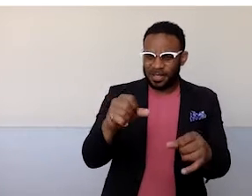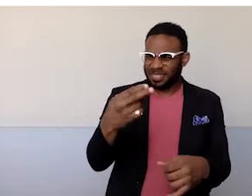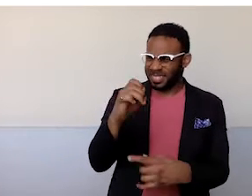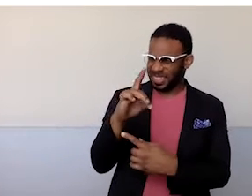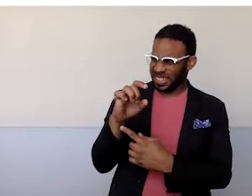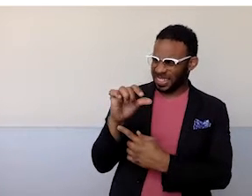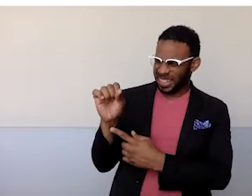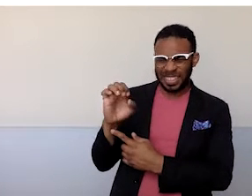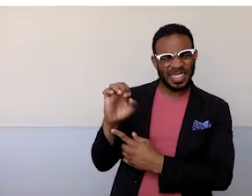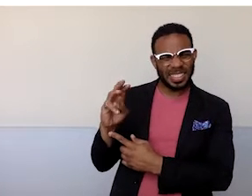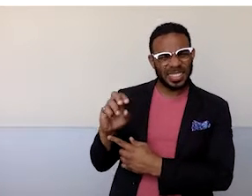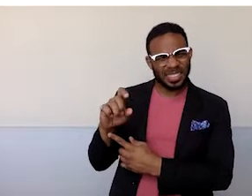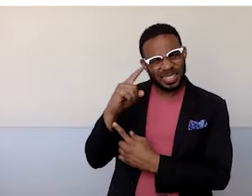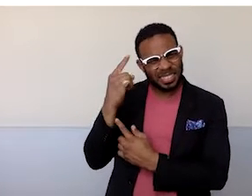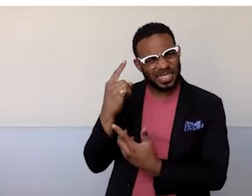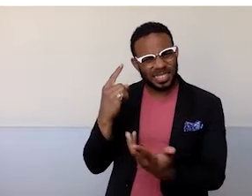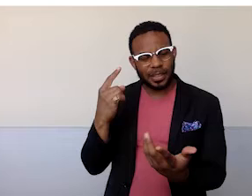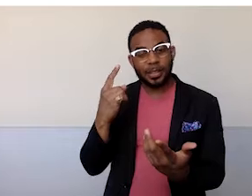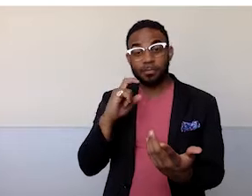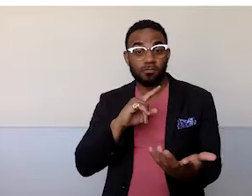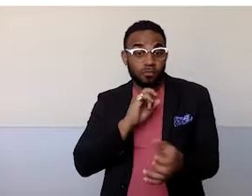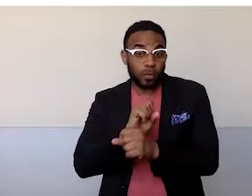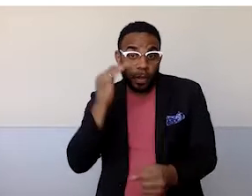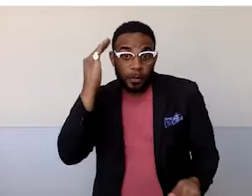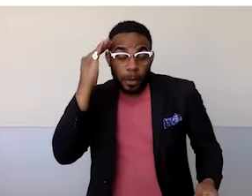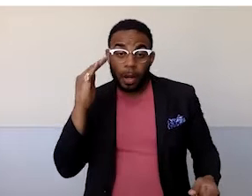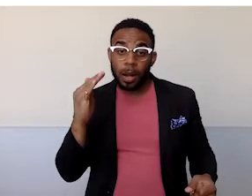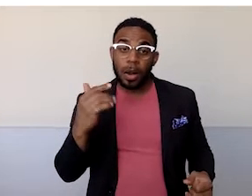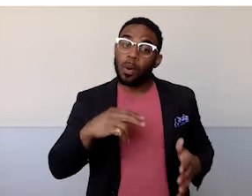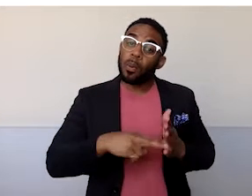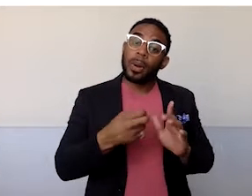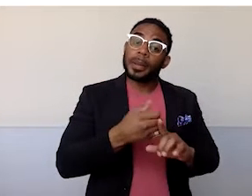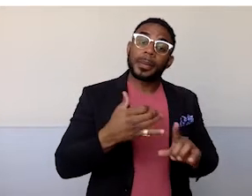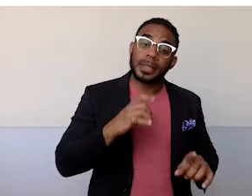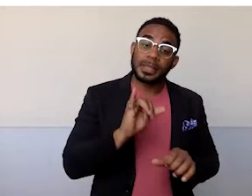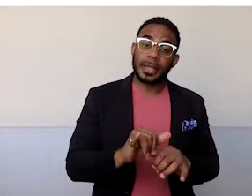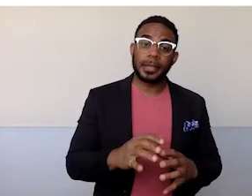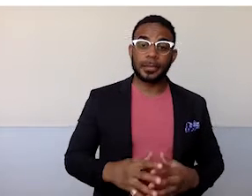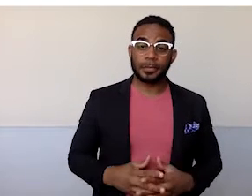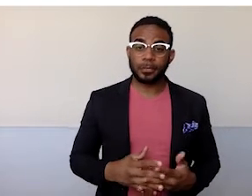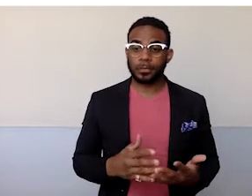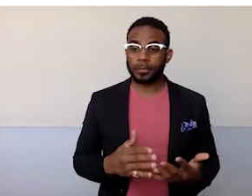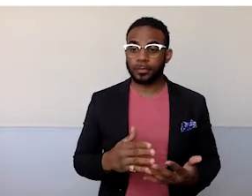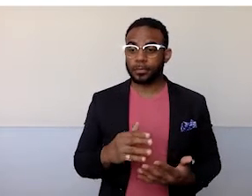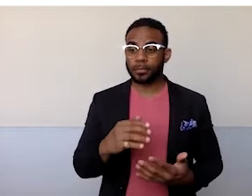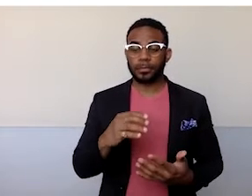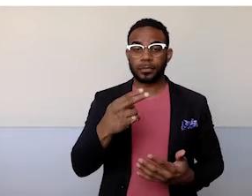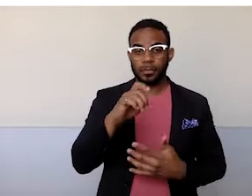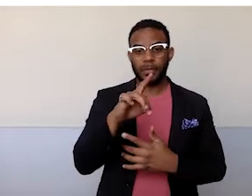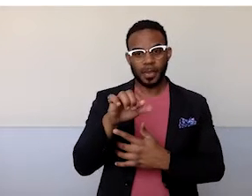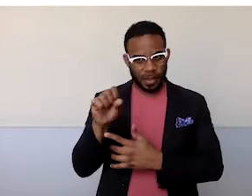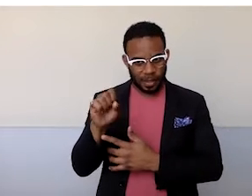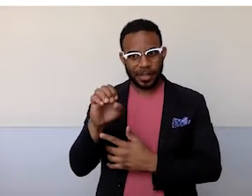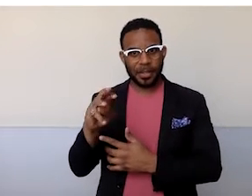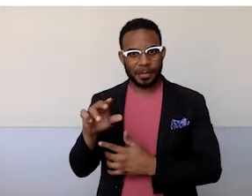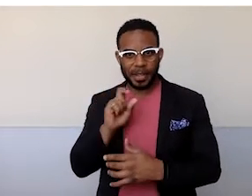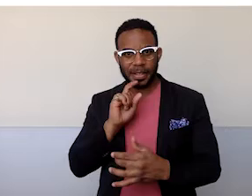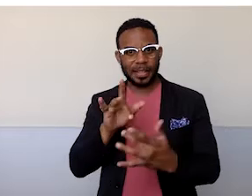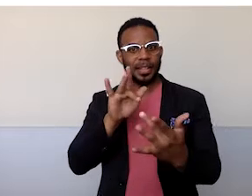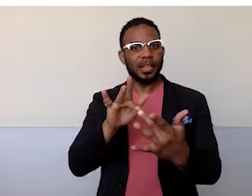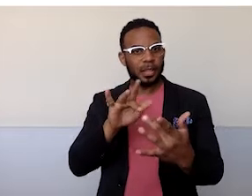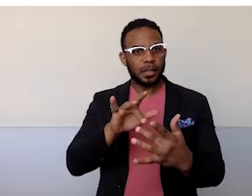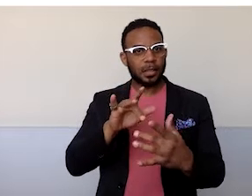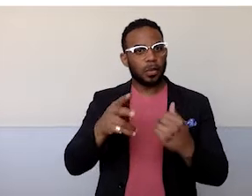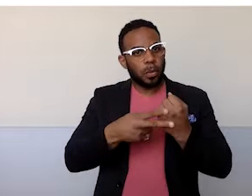Headless CMS? Pretty funny name, yeah? So what it means really is that Headless CMS is pretty much a content